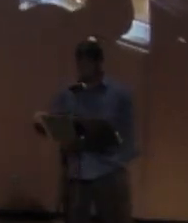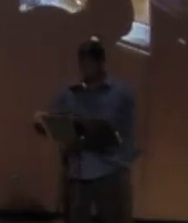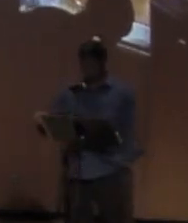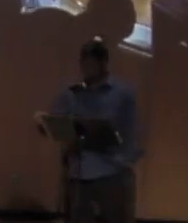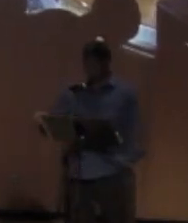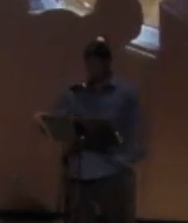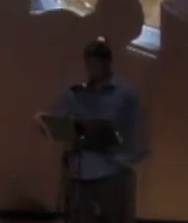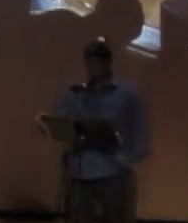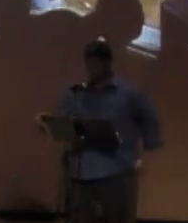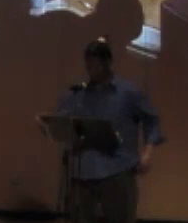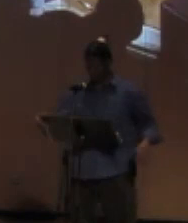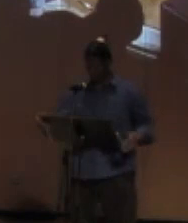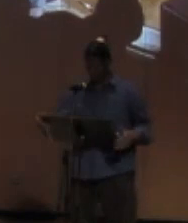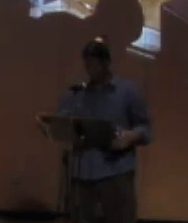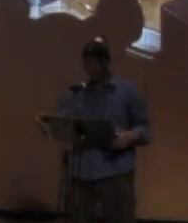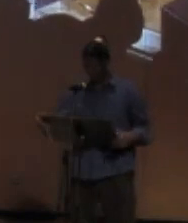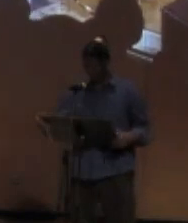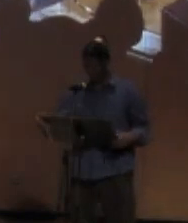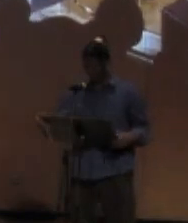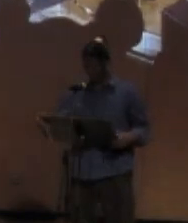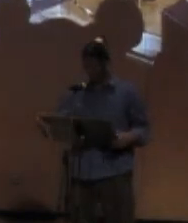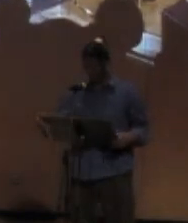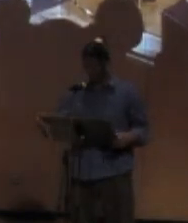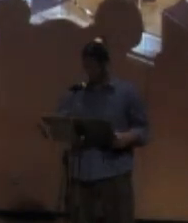the young man goes out again to the